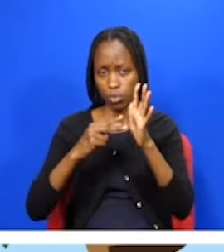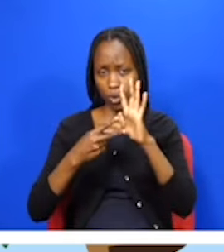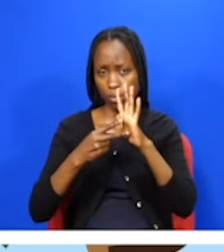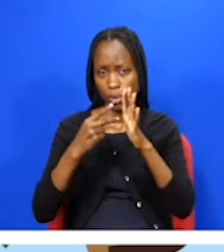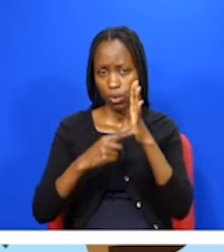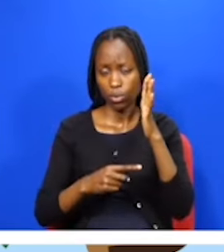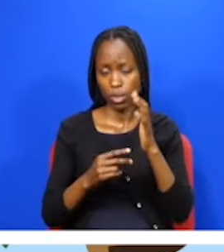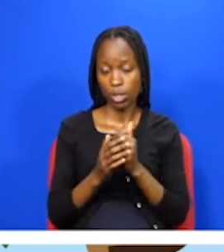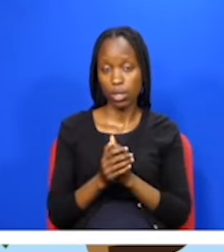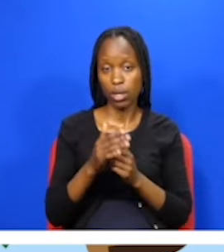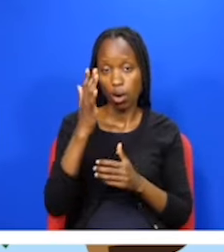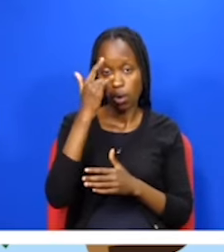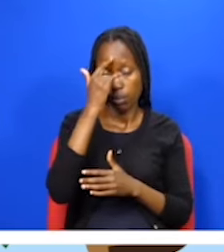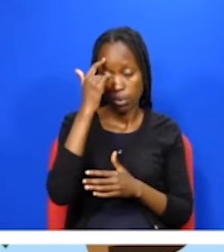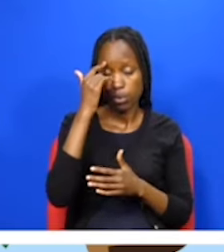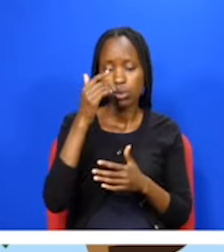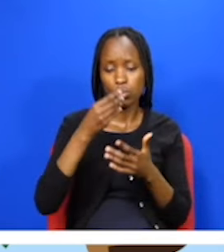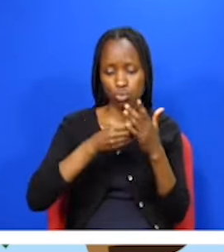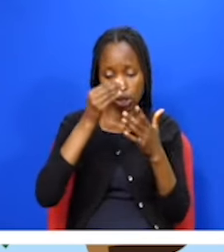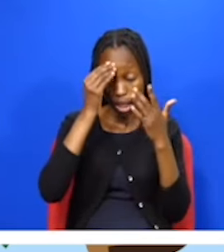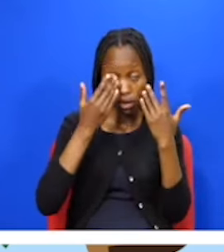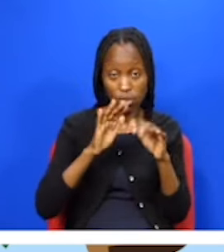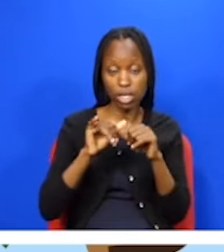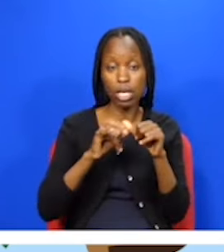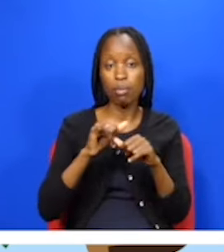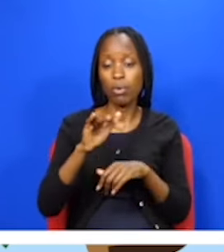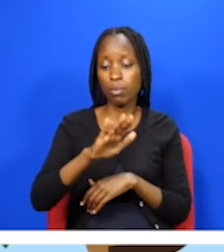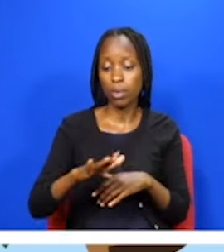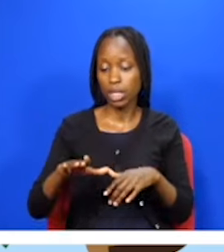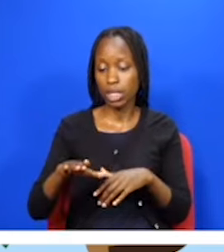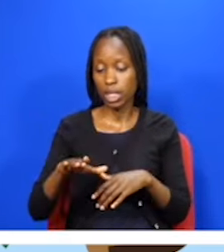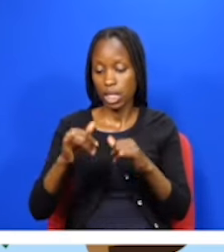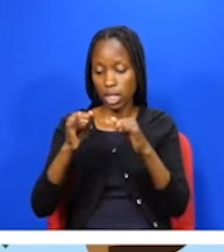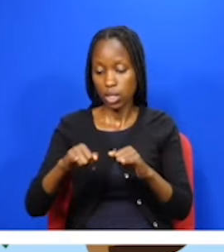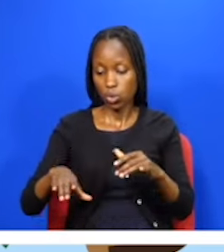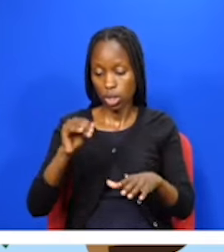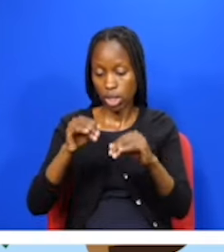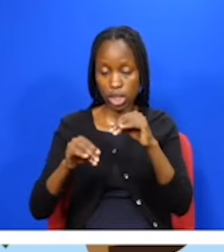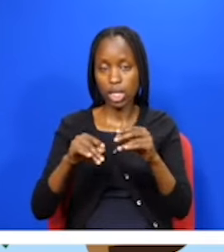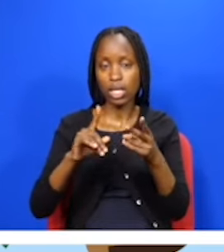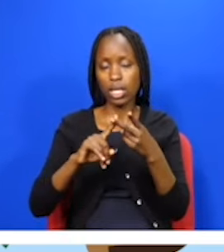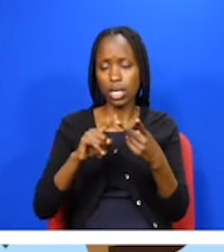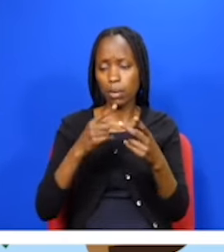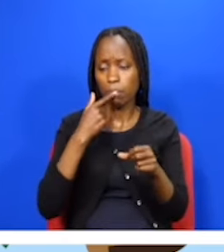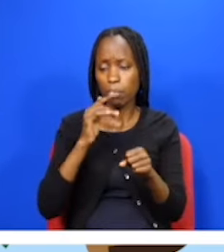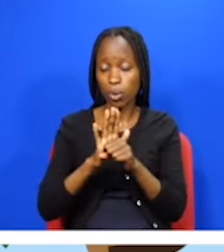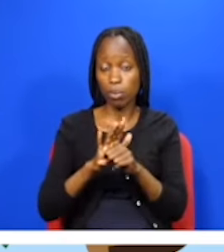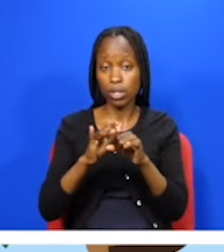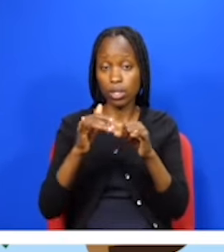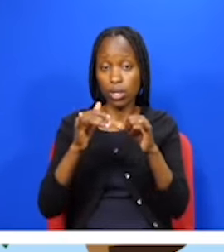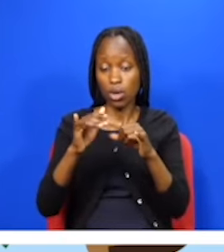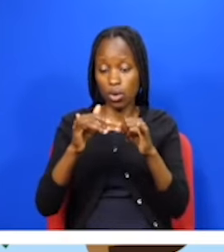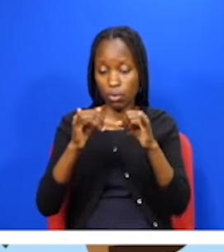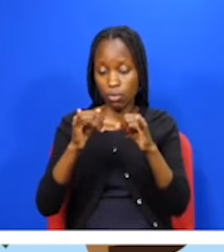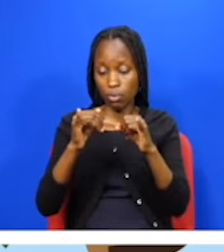have already learned about taking new territories. We've learned about the promise of the new territories. We even learned